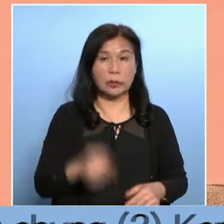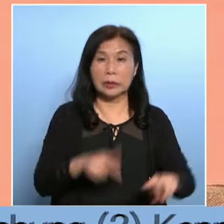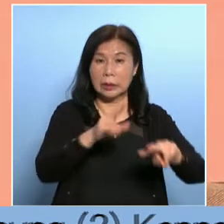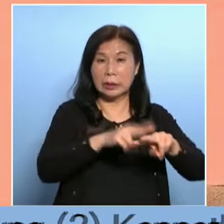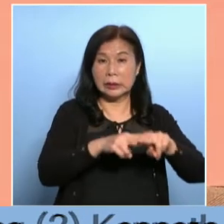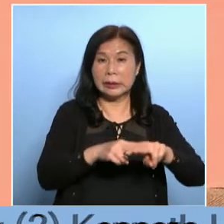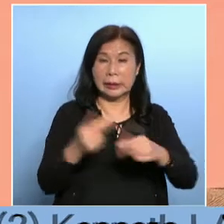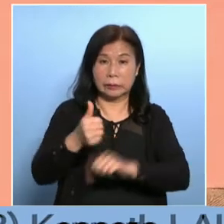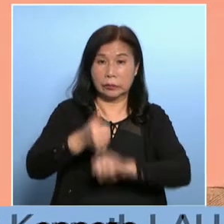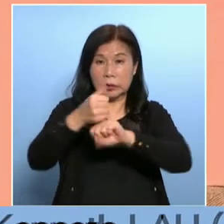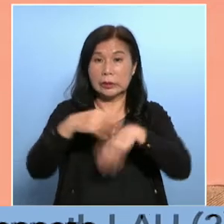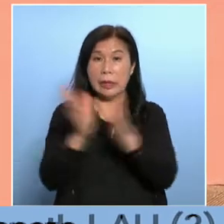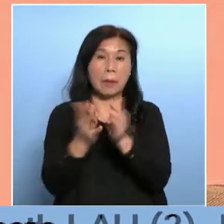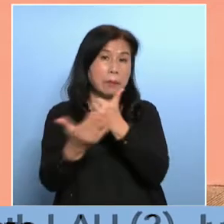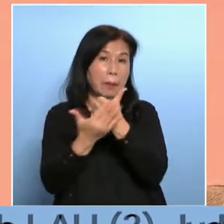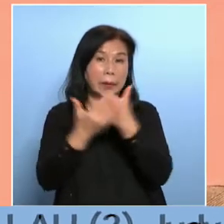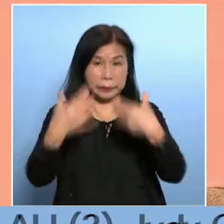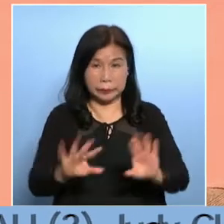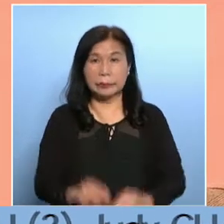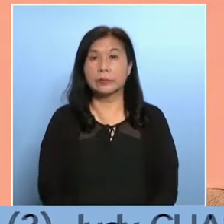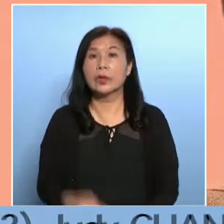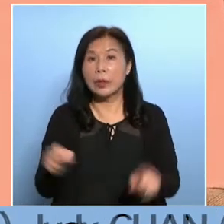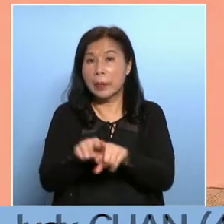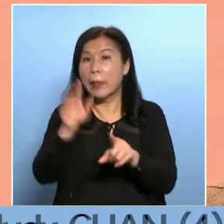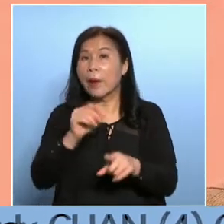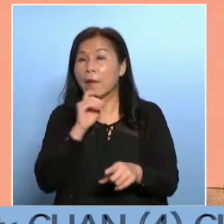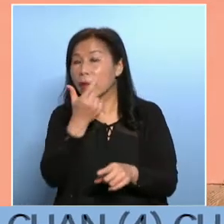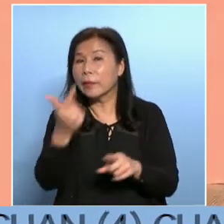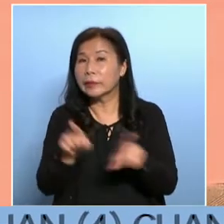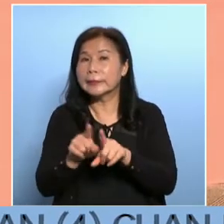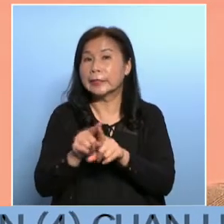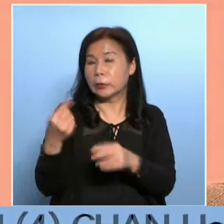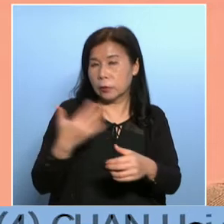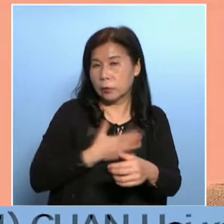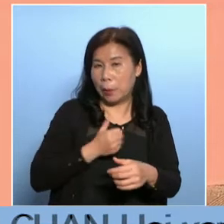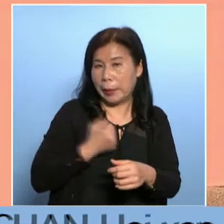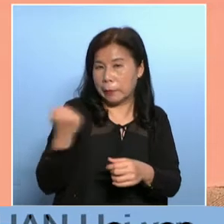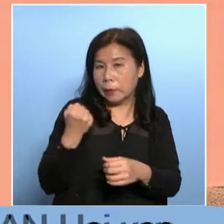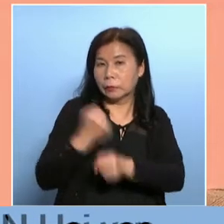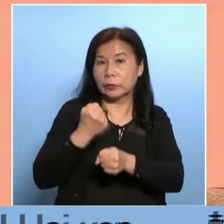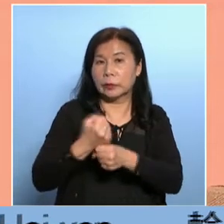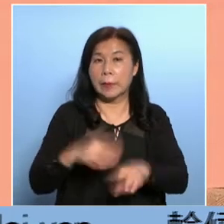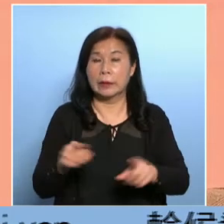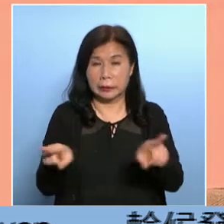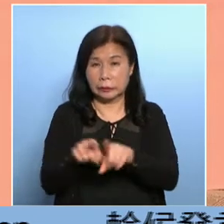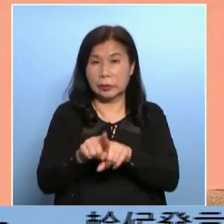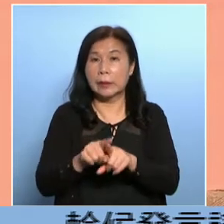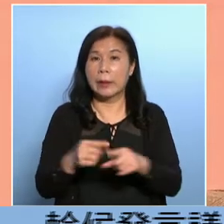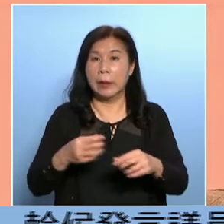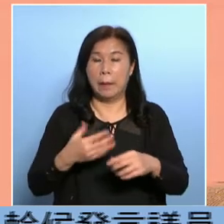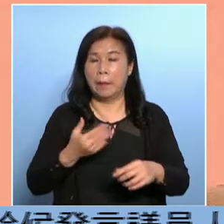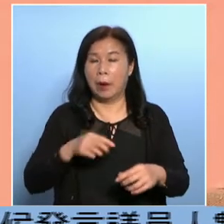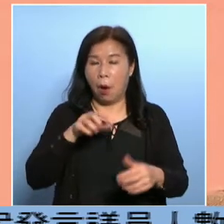the epidemic. With the strong backing and assistance of our country, we can have a stronger